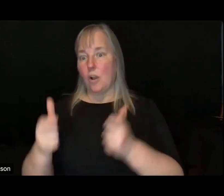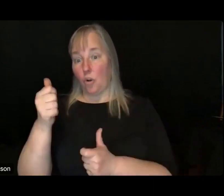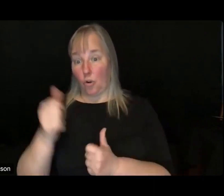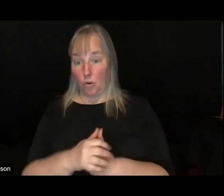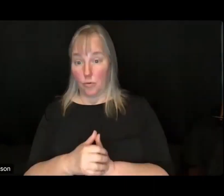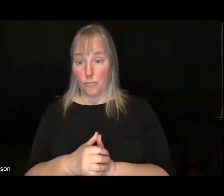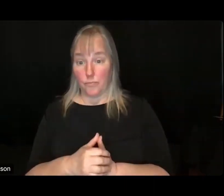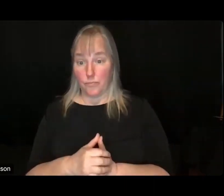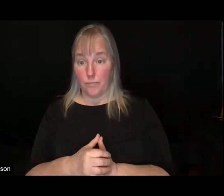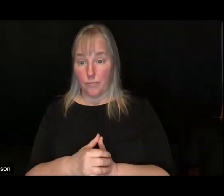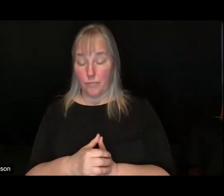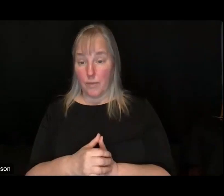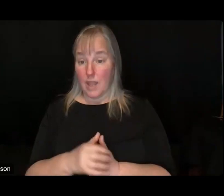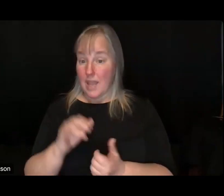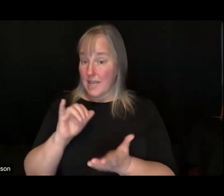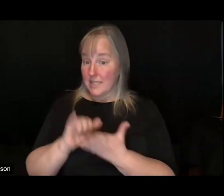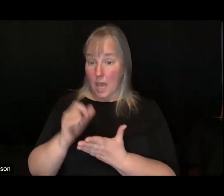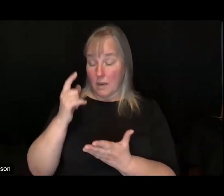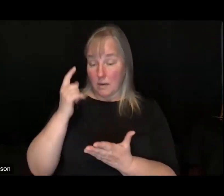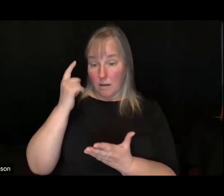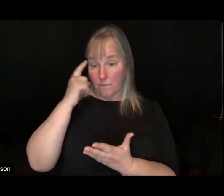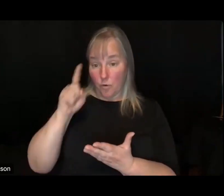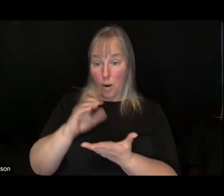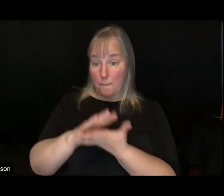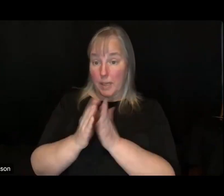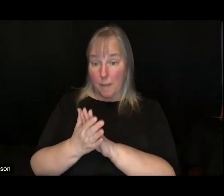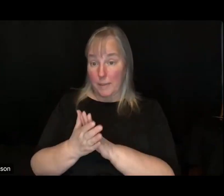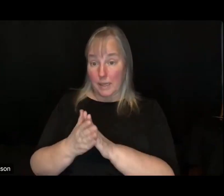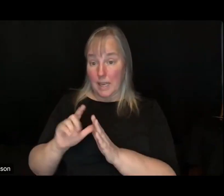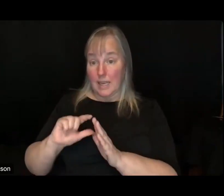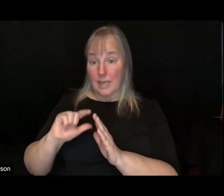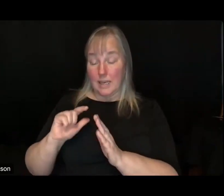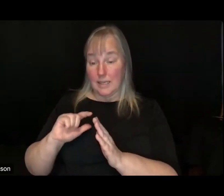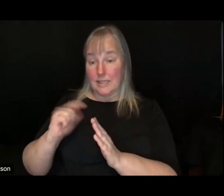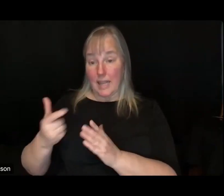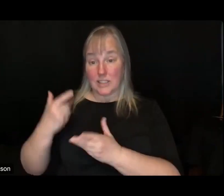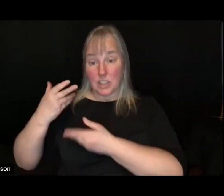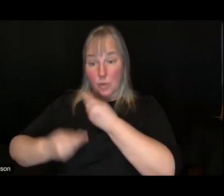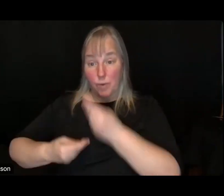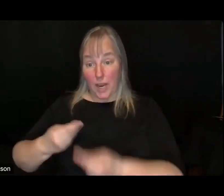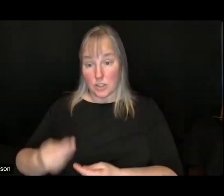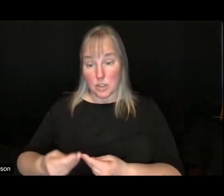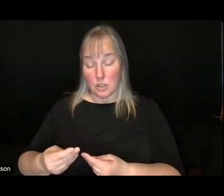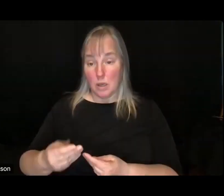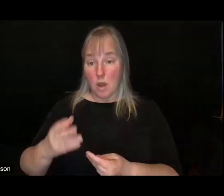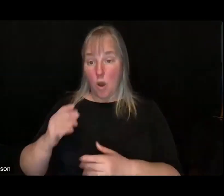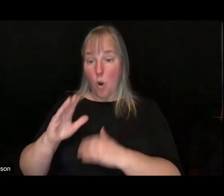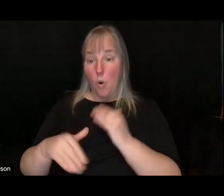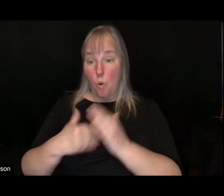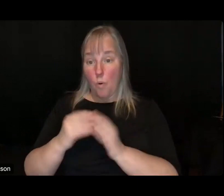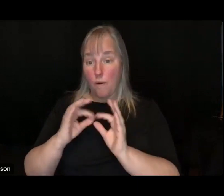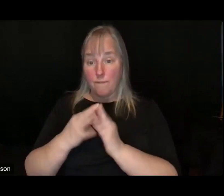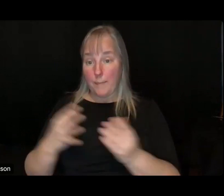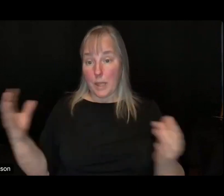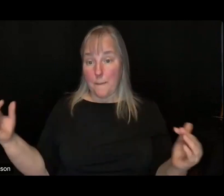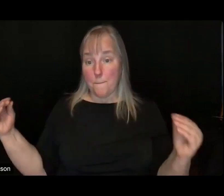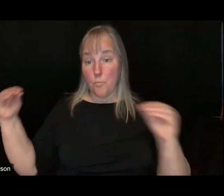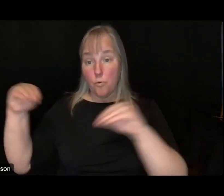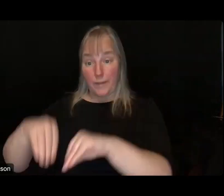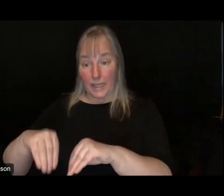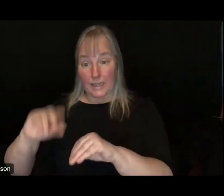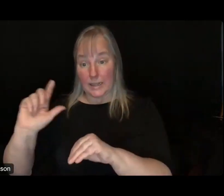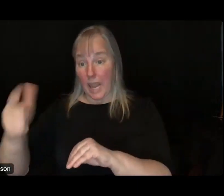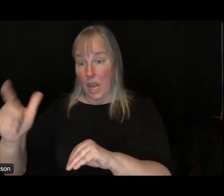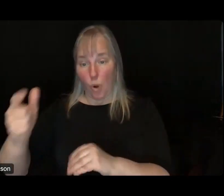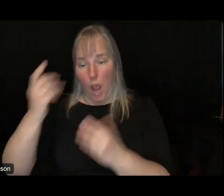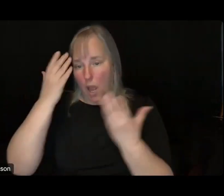for a generational home for their kids to move into, their family move in later on? I'm not sure, but